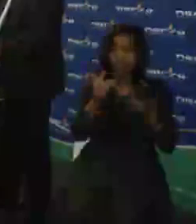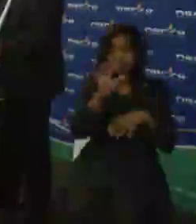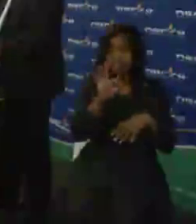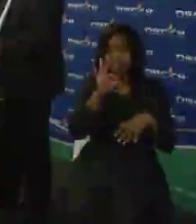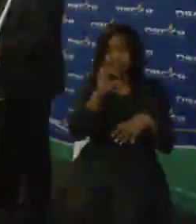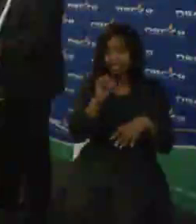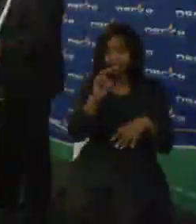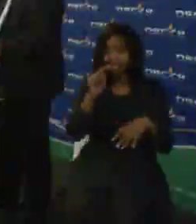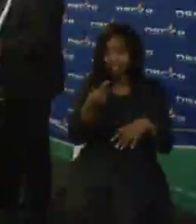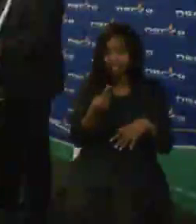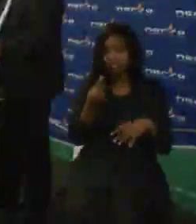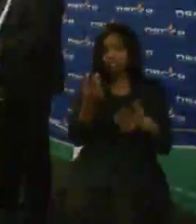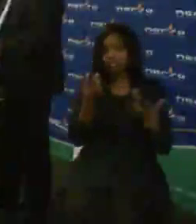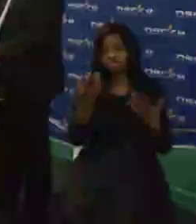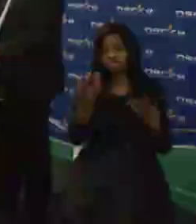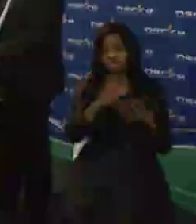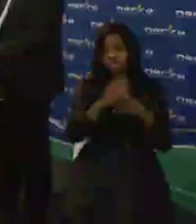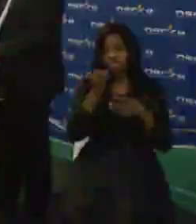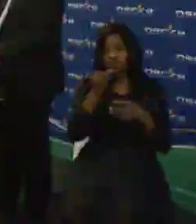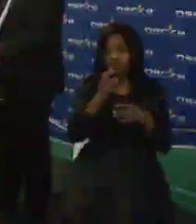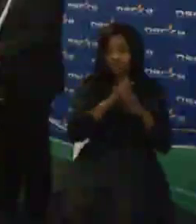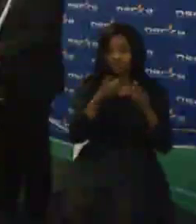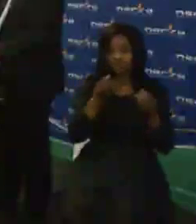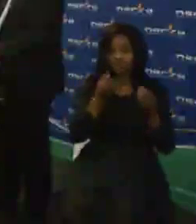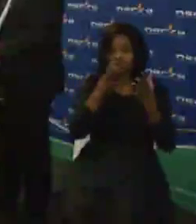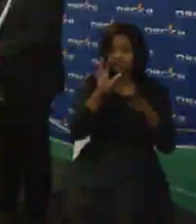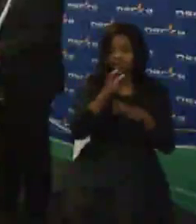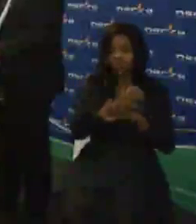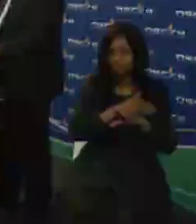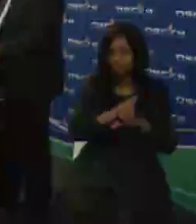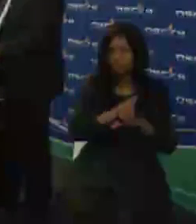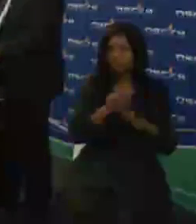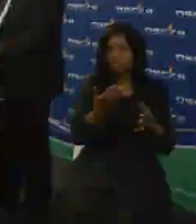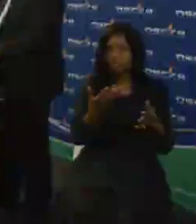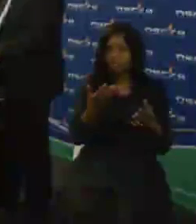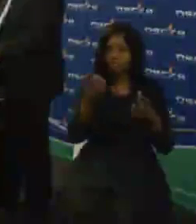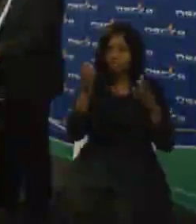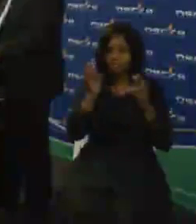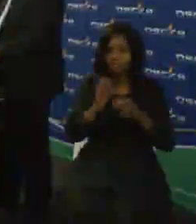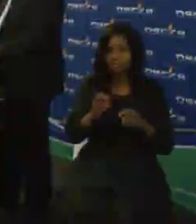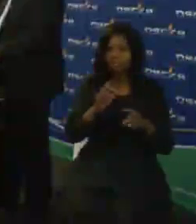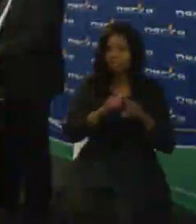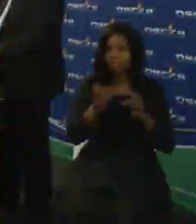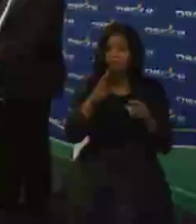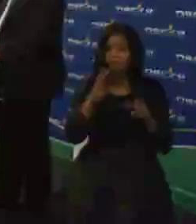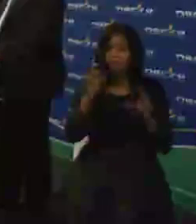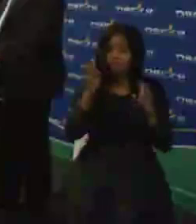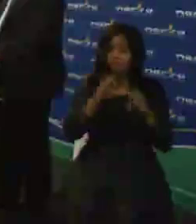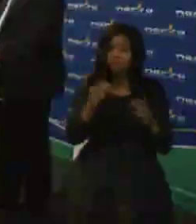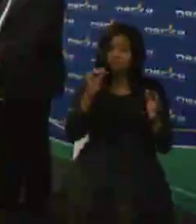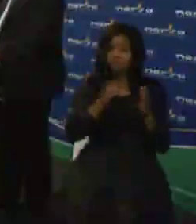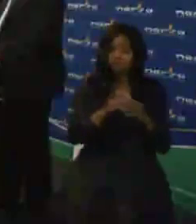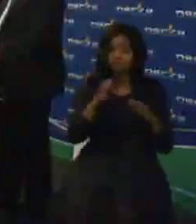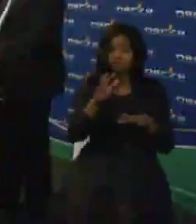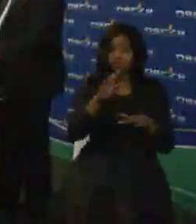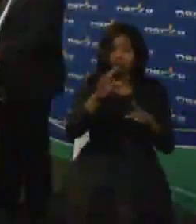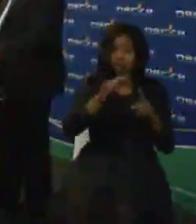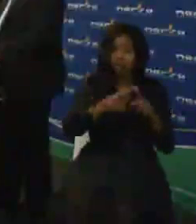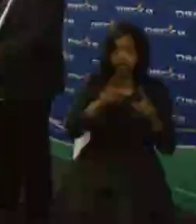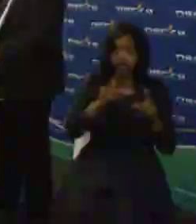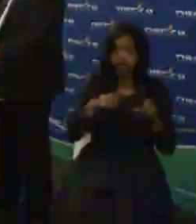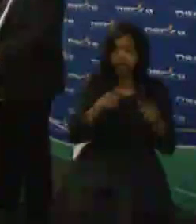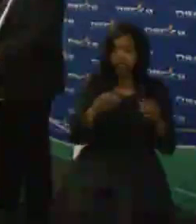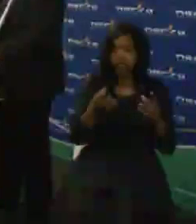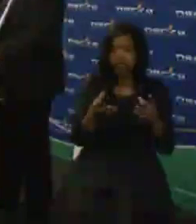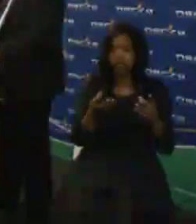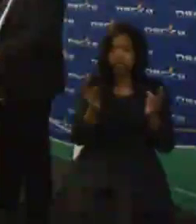30,000 megawatts, they are not supplying baseload. If Eskom gets to a situation where we cannot meet our